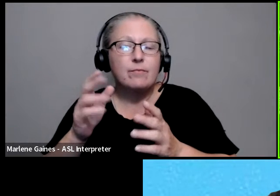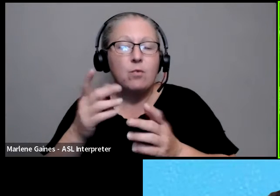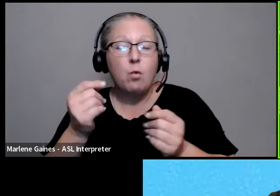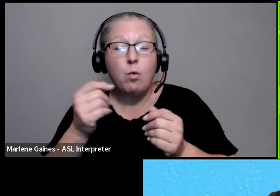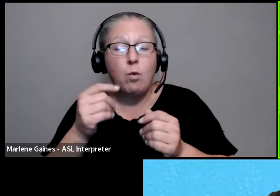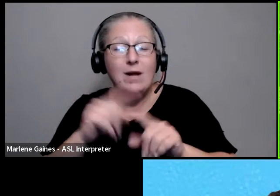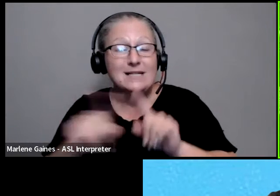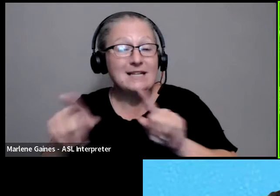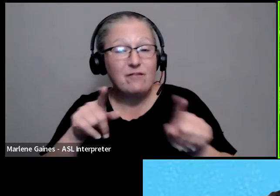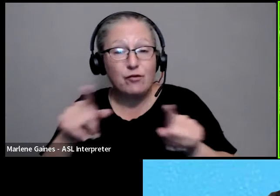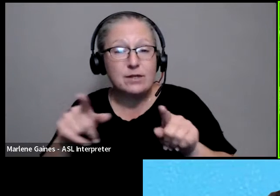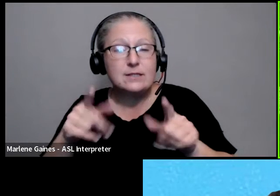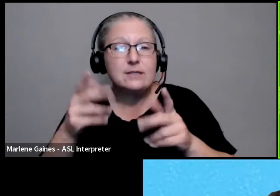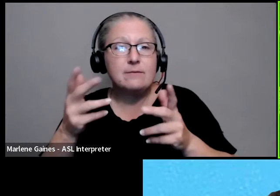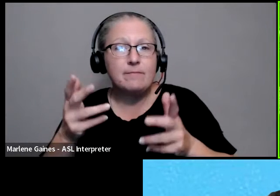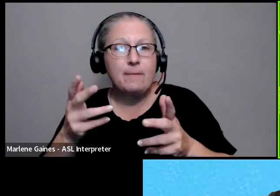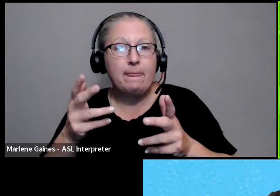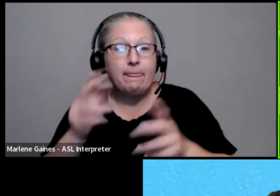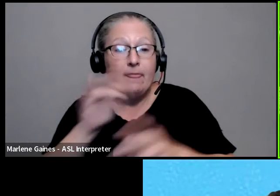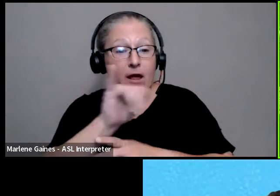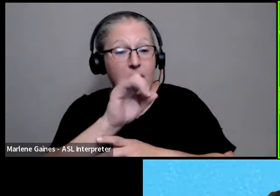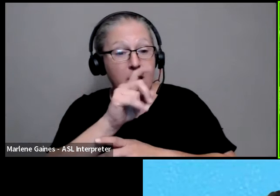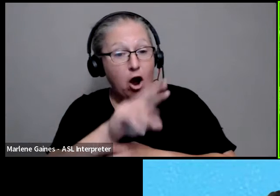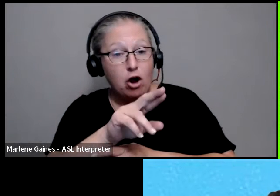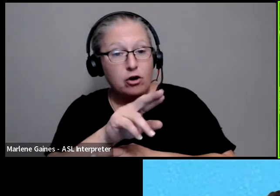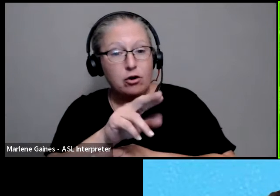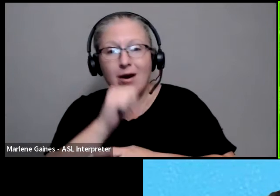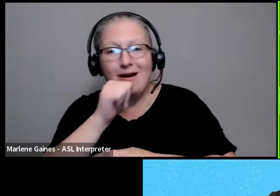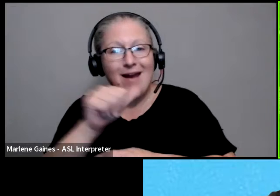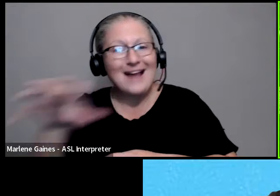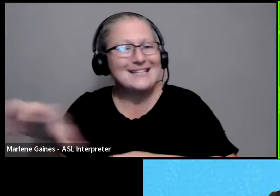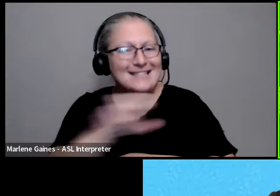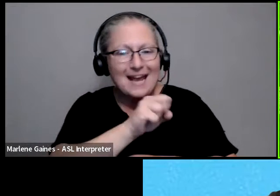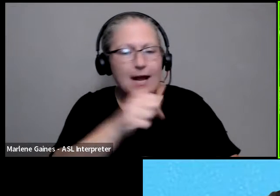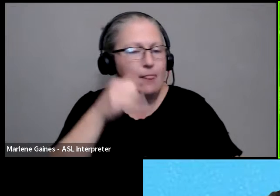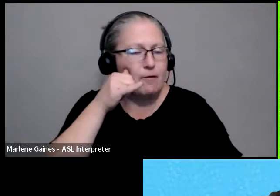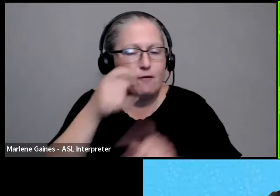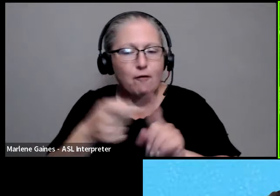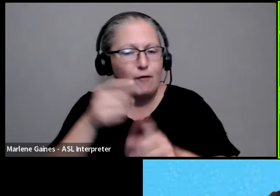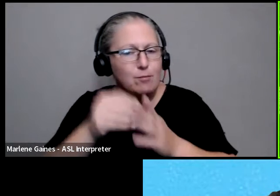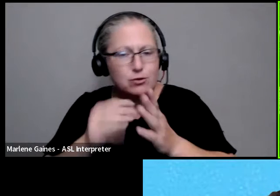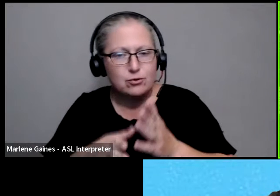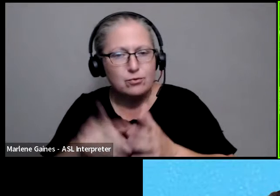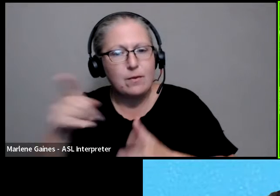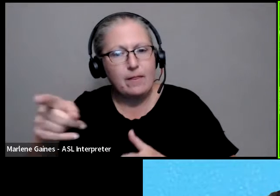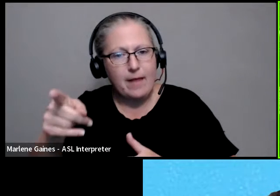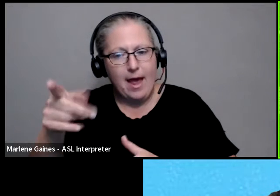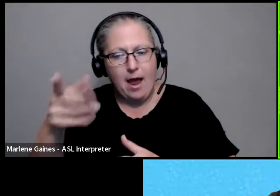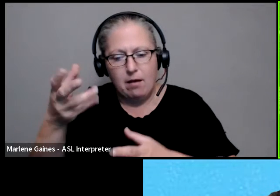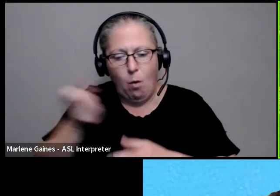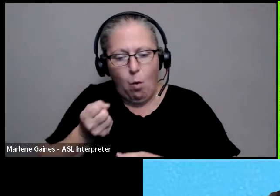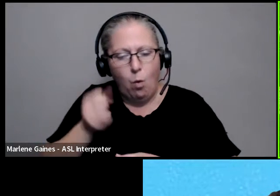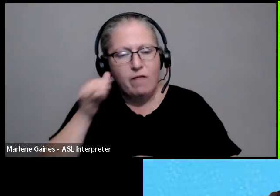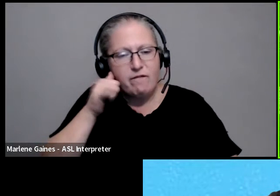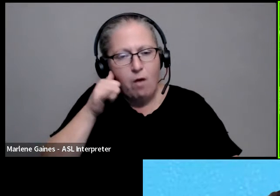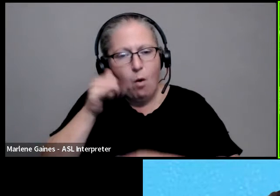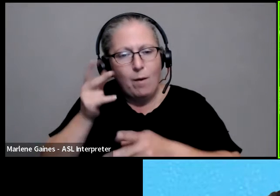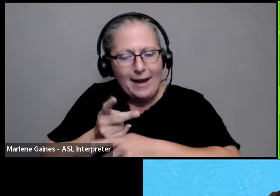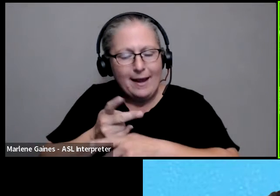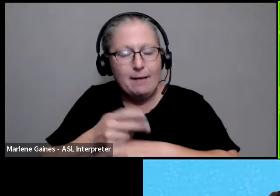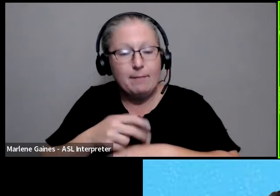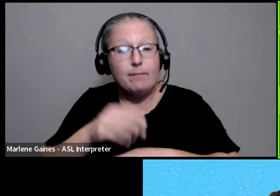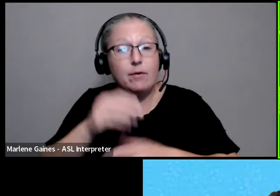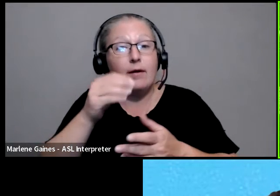was with a Yonder, we're not taking the phones away from the students, they're keeping them in their own possession, versus